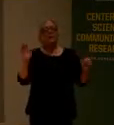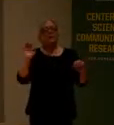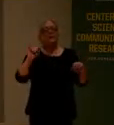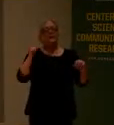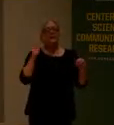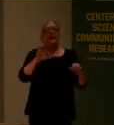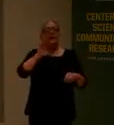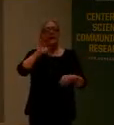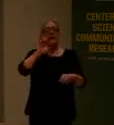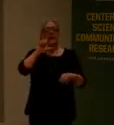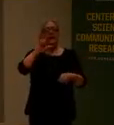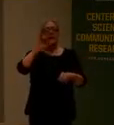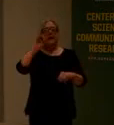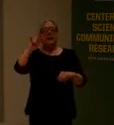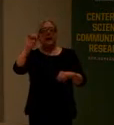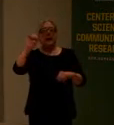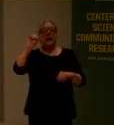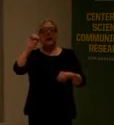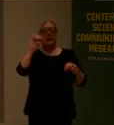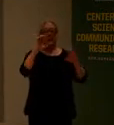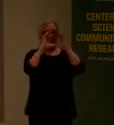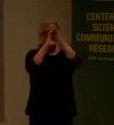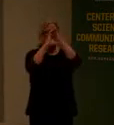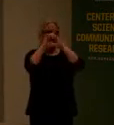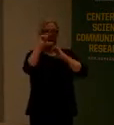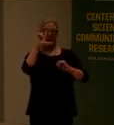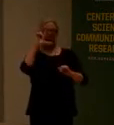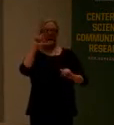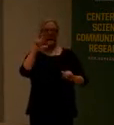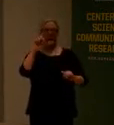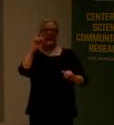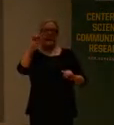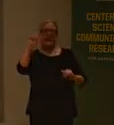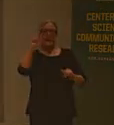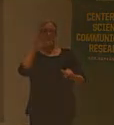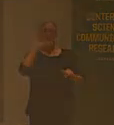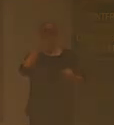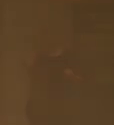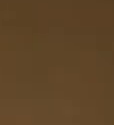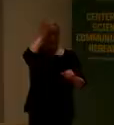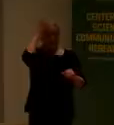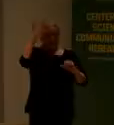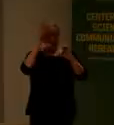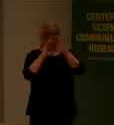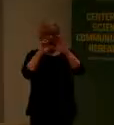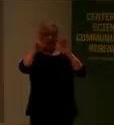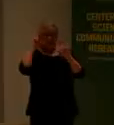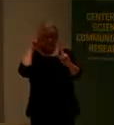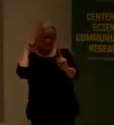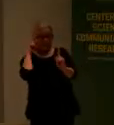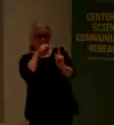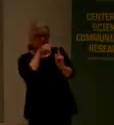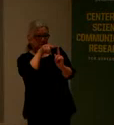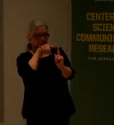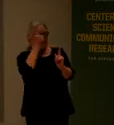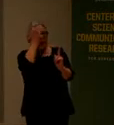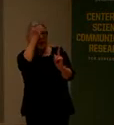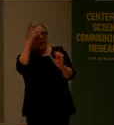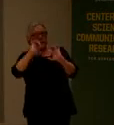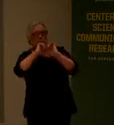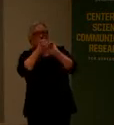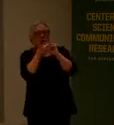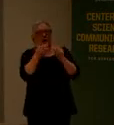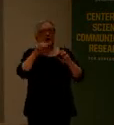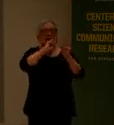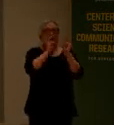So whatever it is that you work on, the climate lens, that concept is just looking at it through understanding how climate change